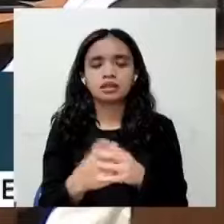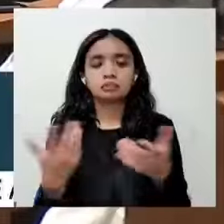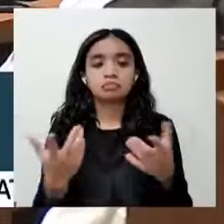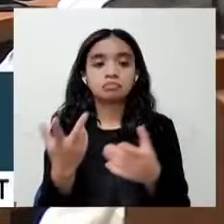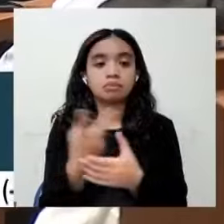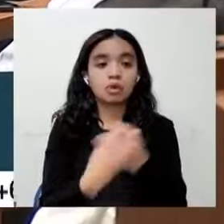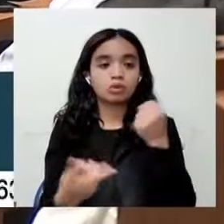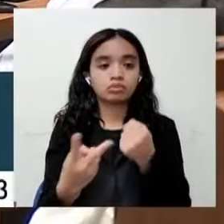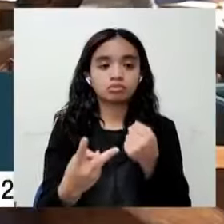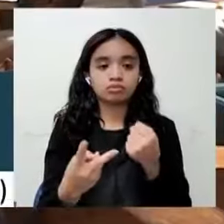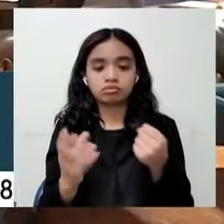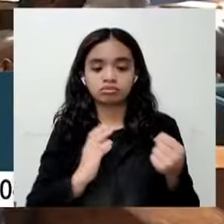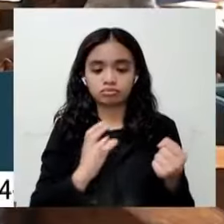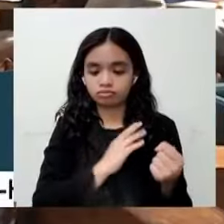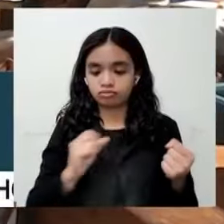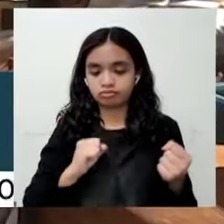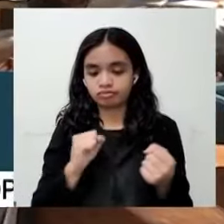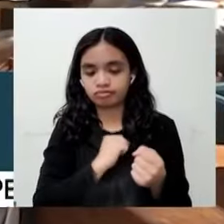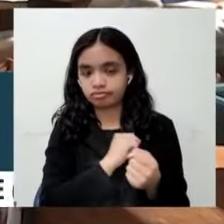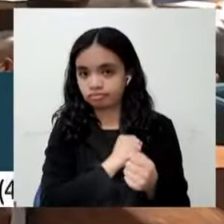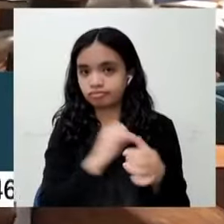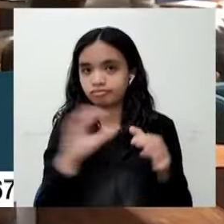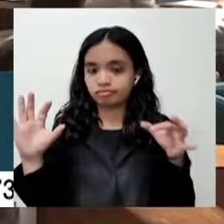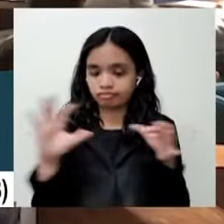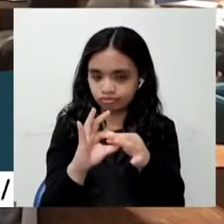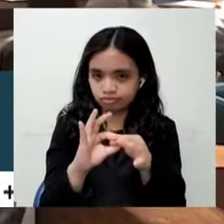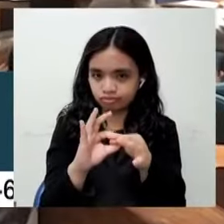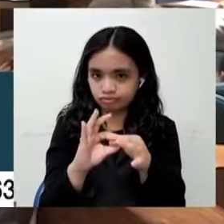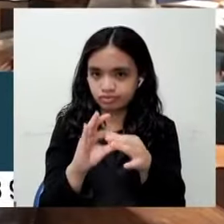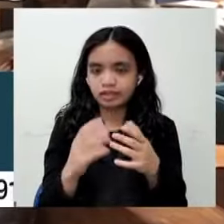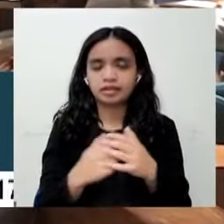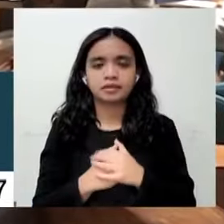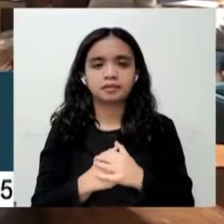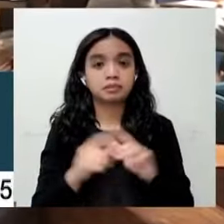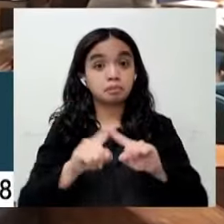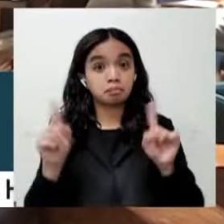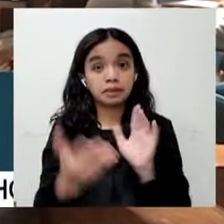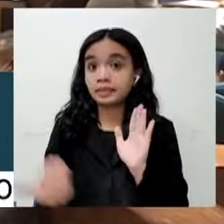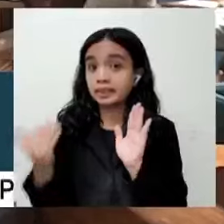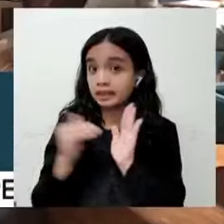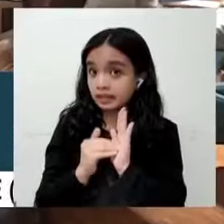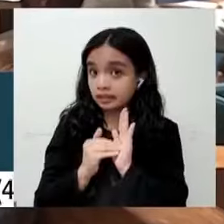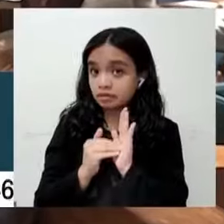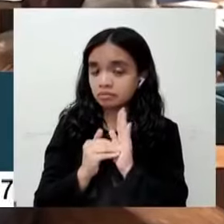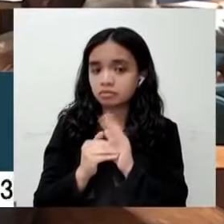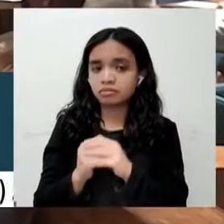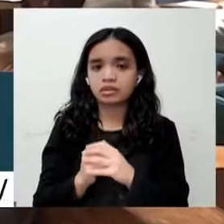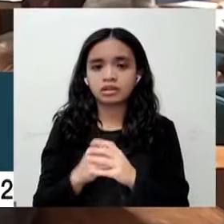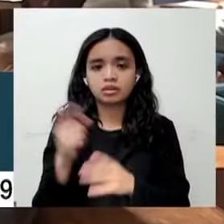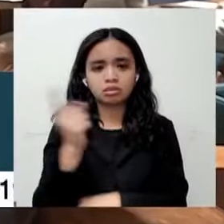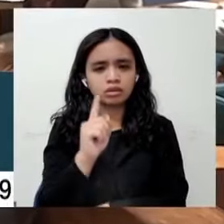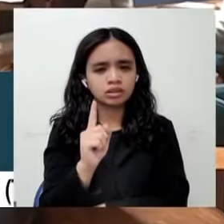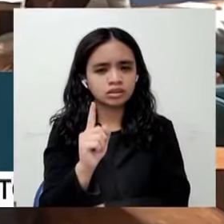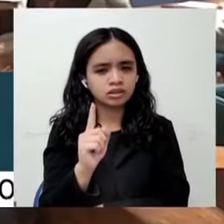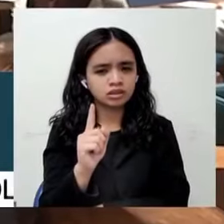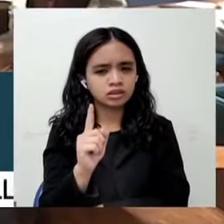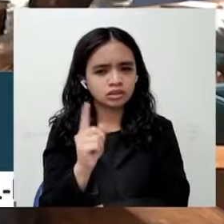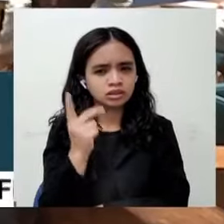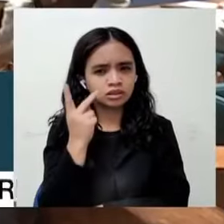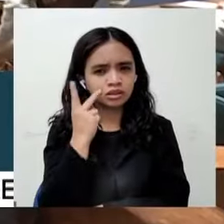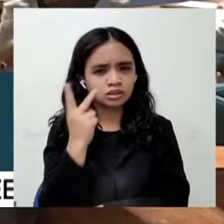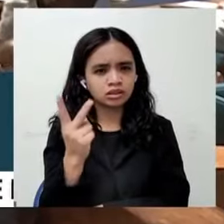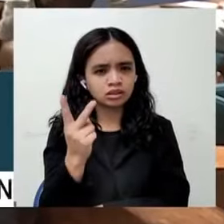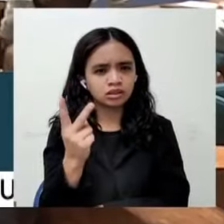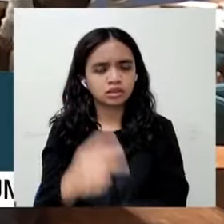houses of Congress, the upper chamber and the lower chamber. But then again, the ball is now in the hands of the Senate, Ms.